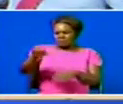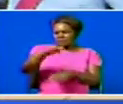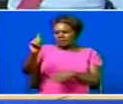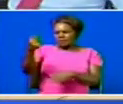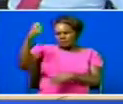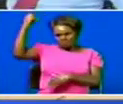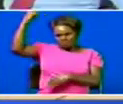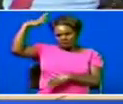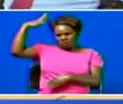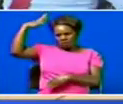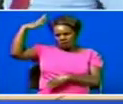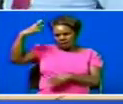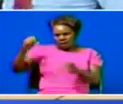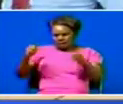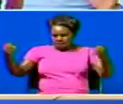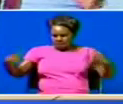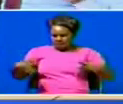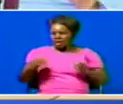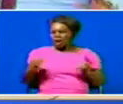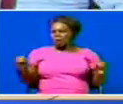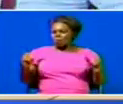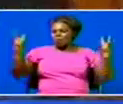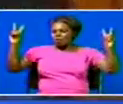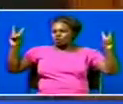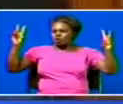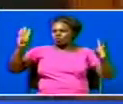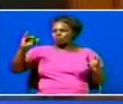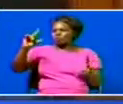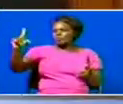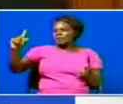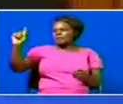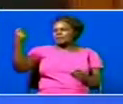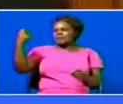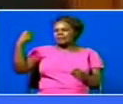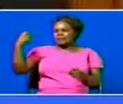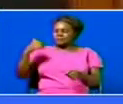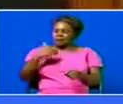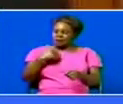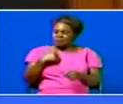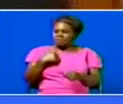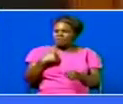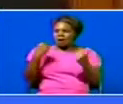Kenya Power is not being transparent on this matter of billing. The Kenyans are going through a difficult